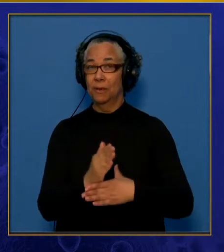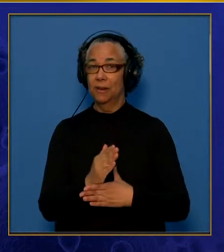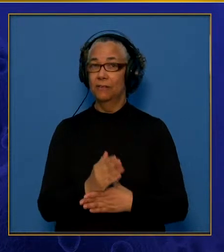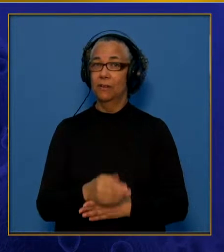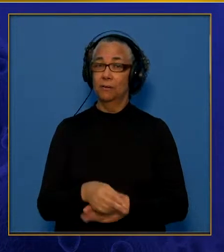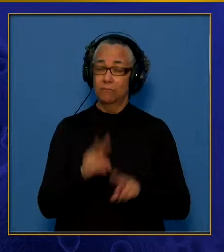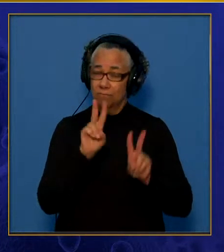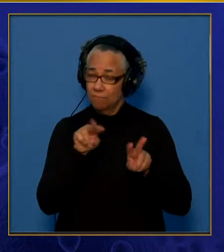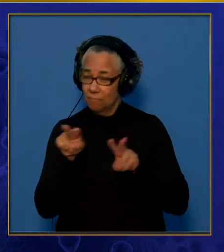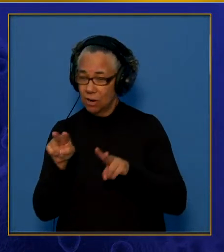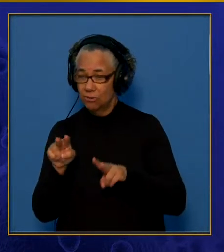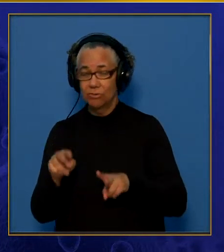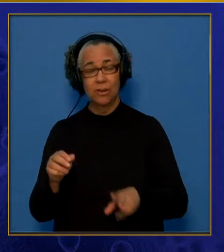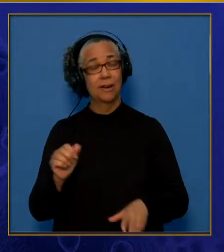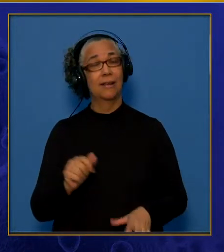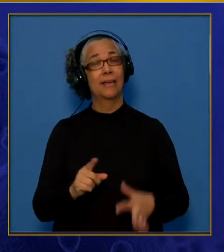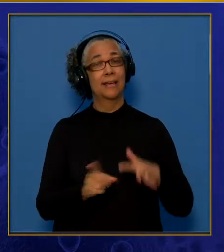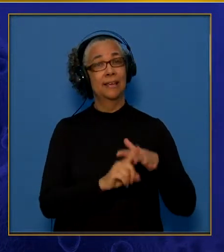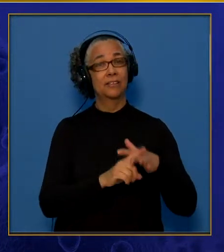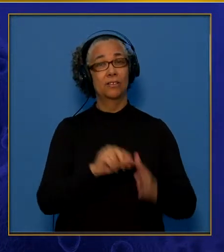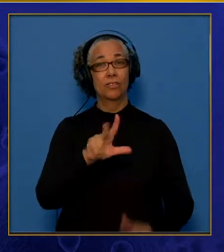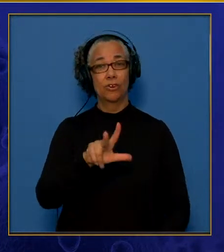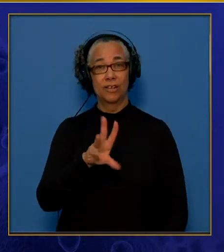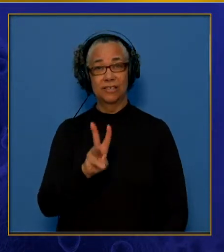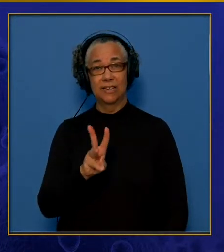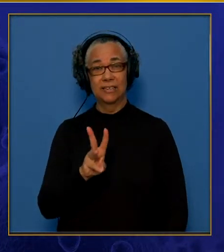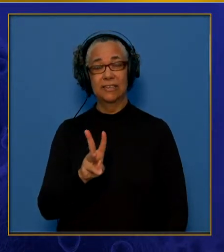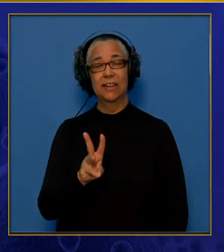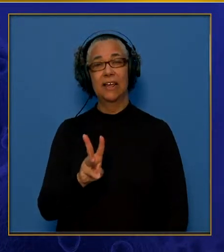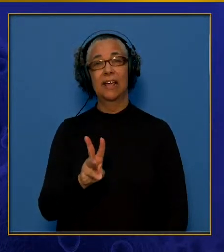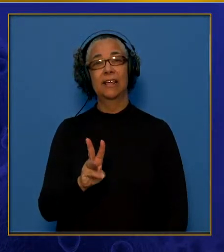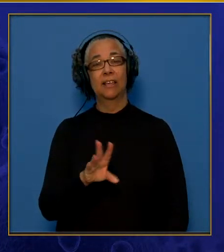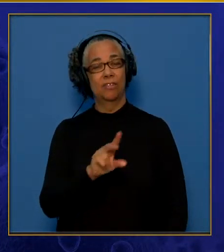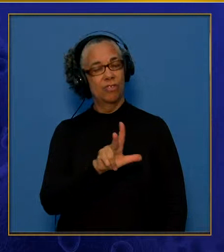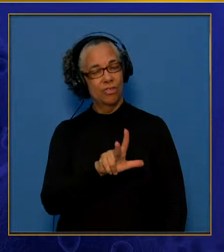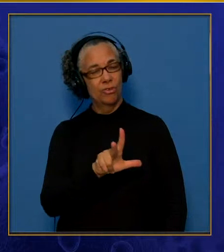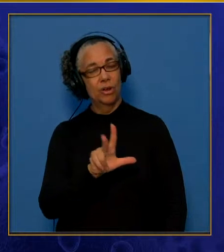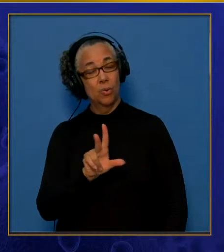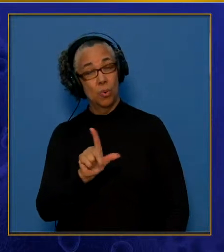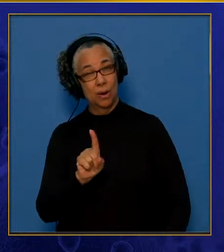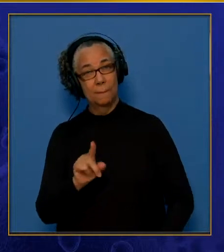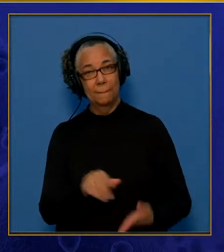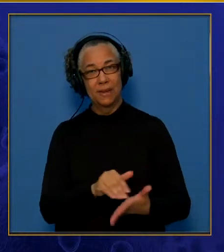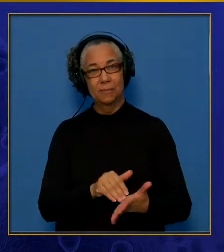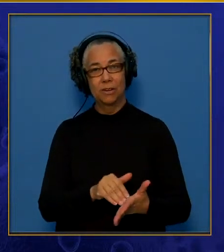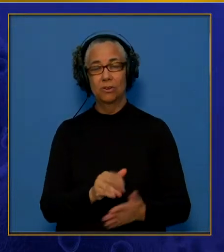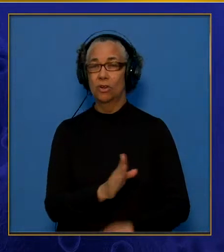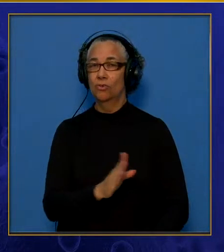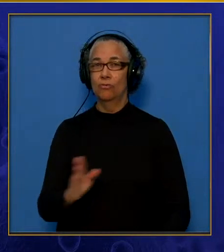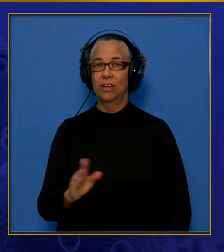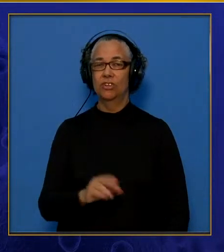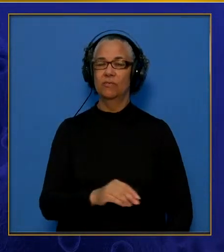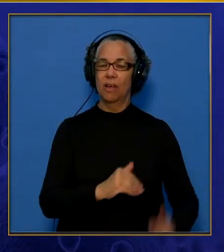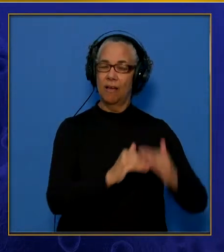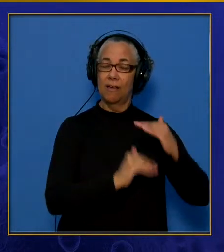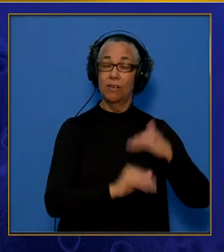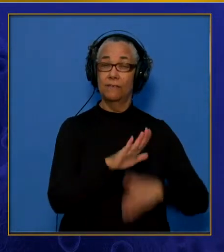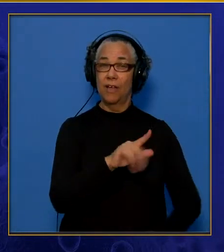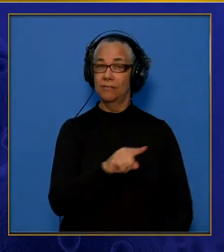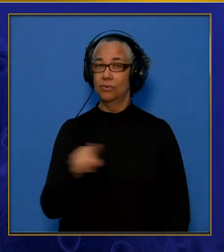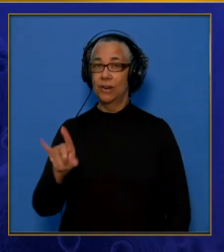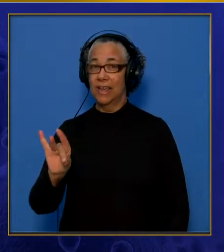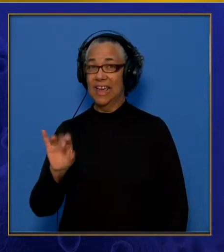is 36, and the median is 31, and the age range is less than 5 years to greater than 80 years. To